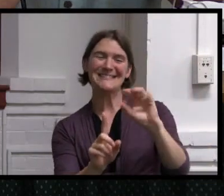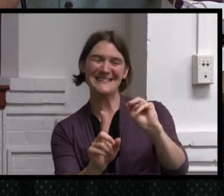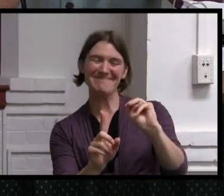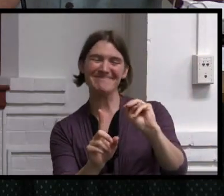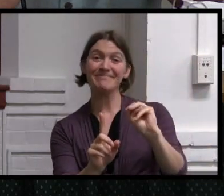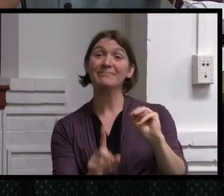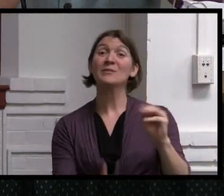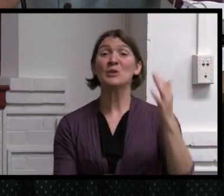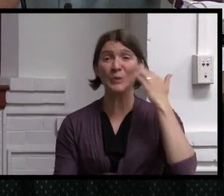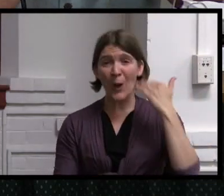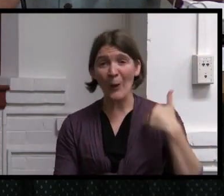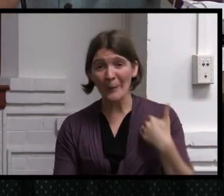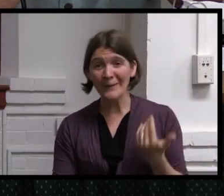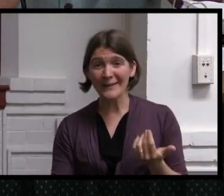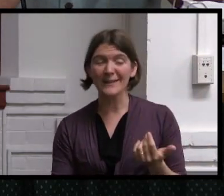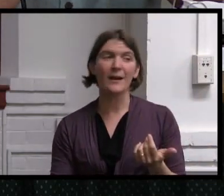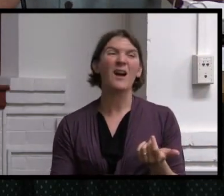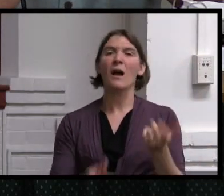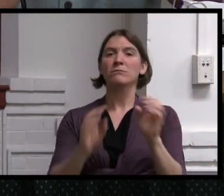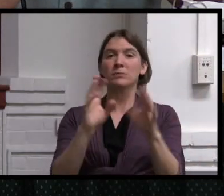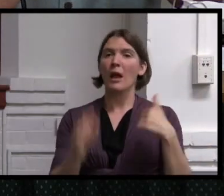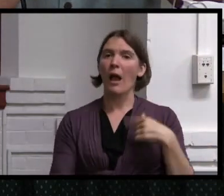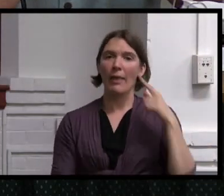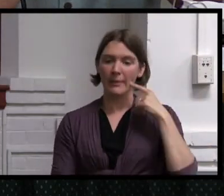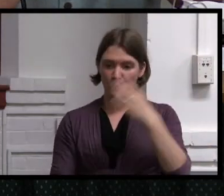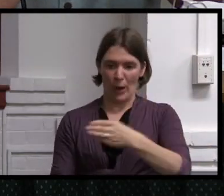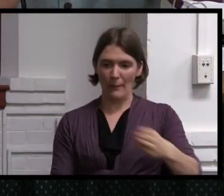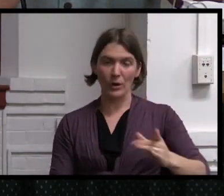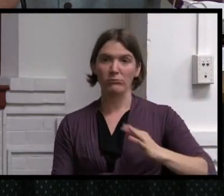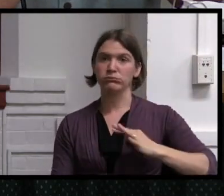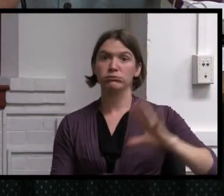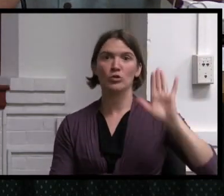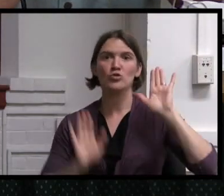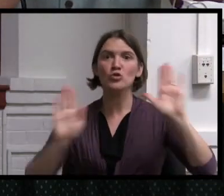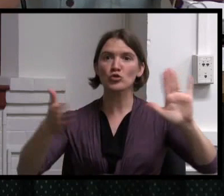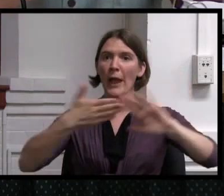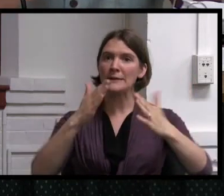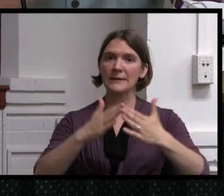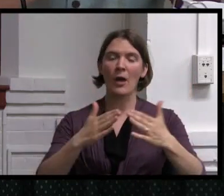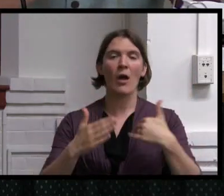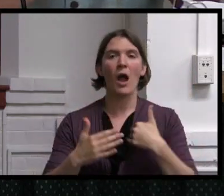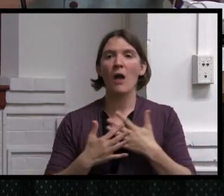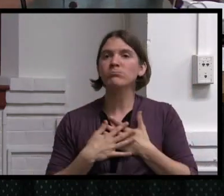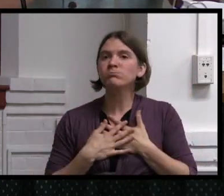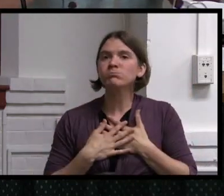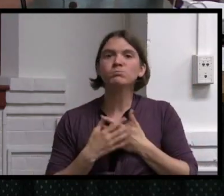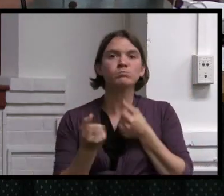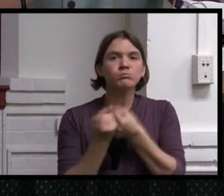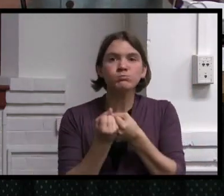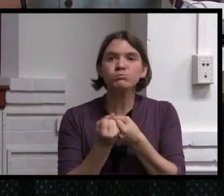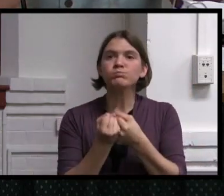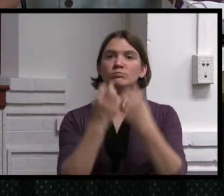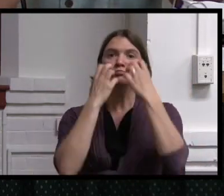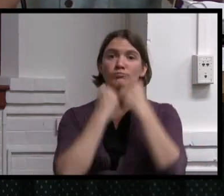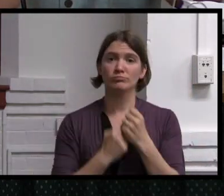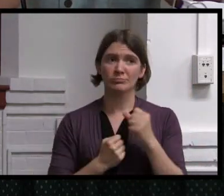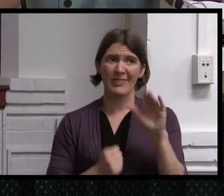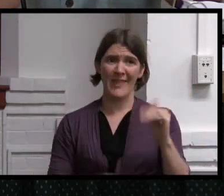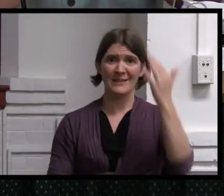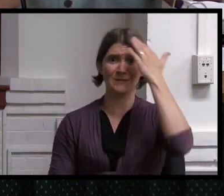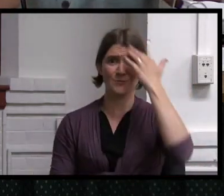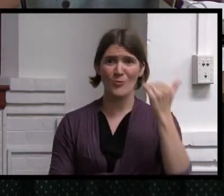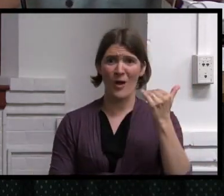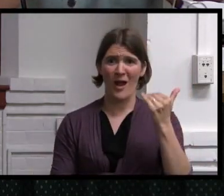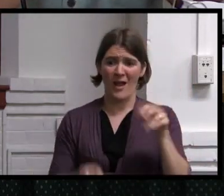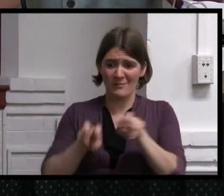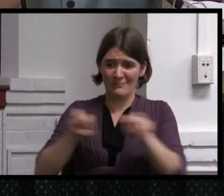Any of you who know me, it's no secret that I think Brattleboro is a really great town. It's the reason, I'm sure, why